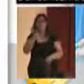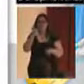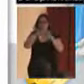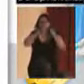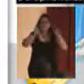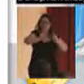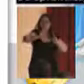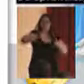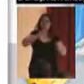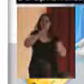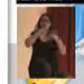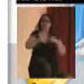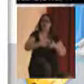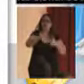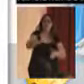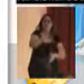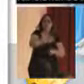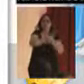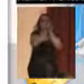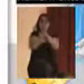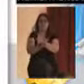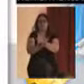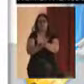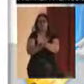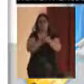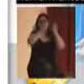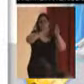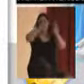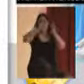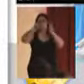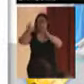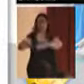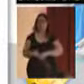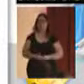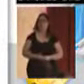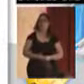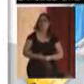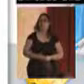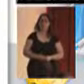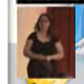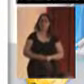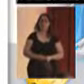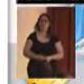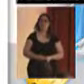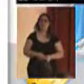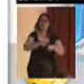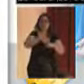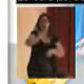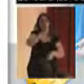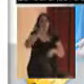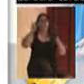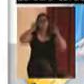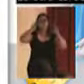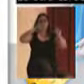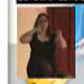the center of the learning objects, and we should inform about any changes between one lesson and the other. Another